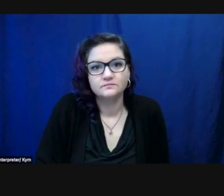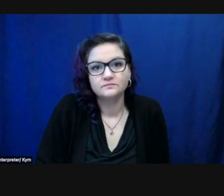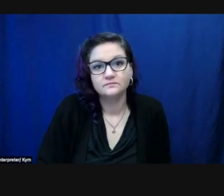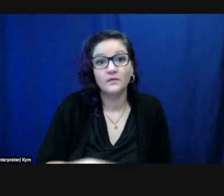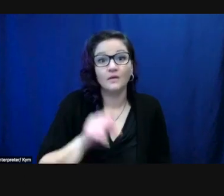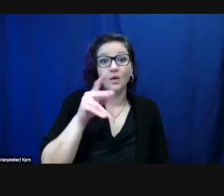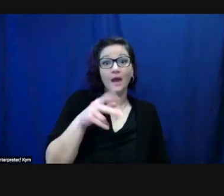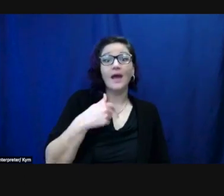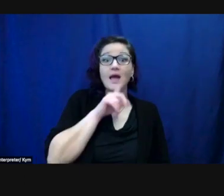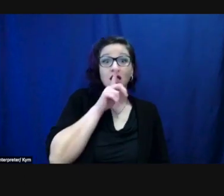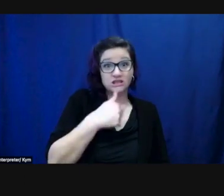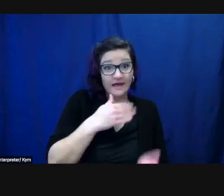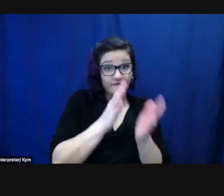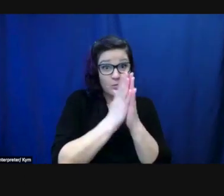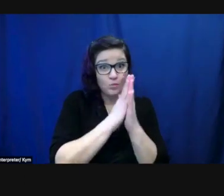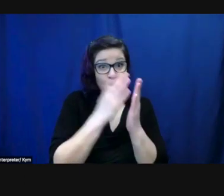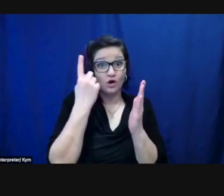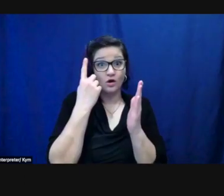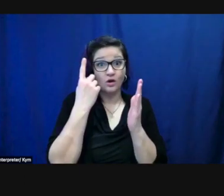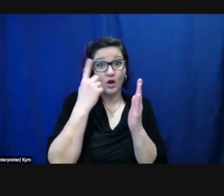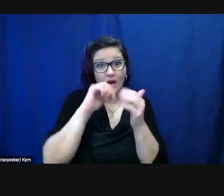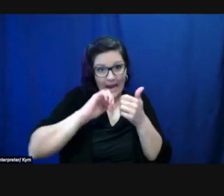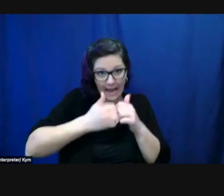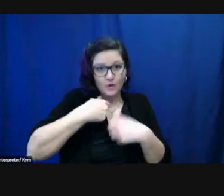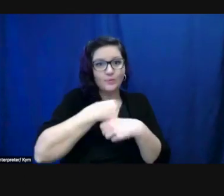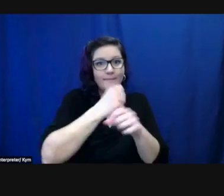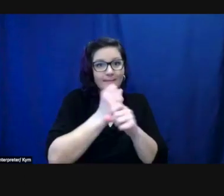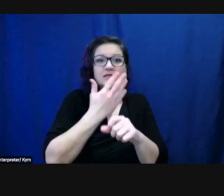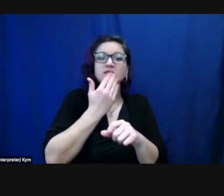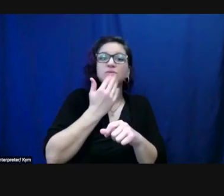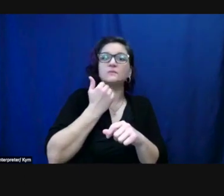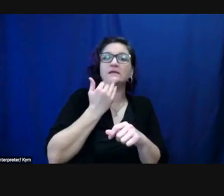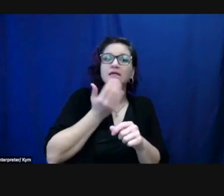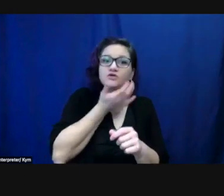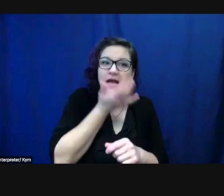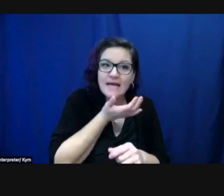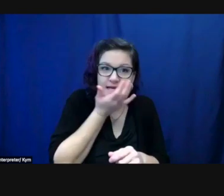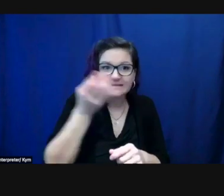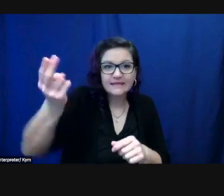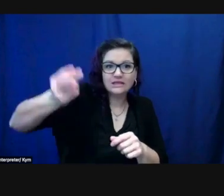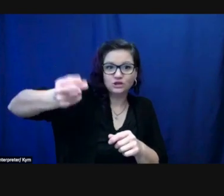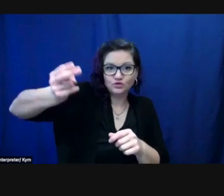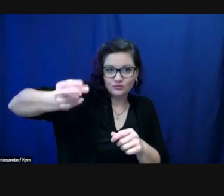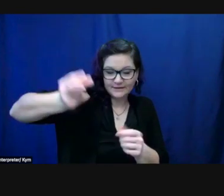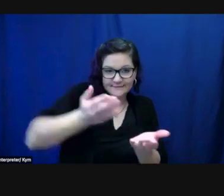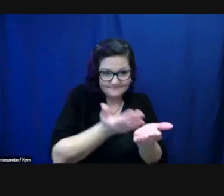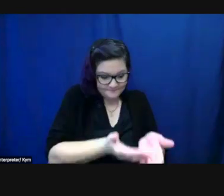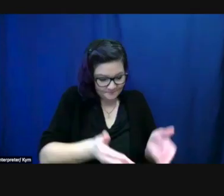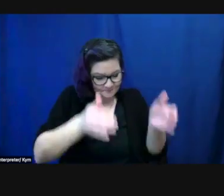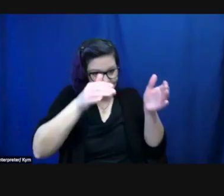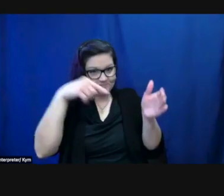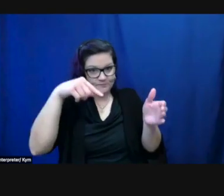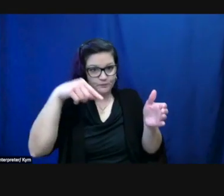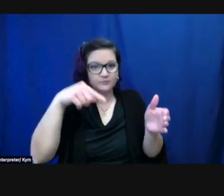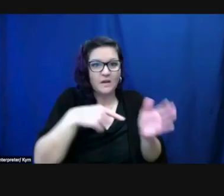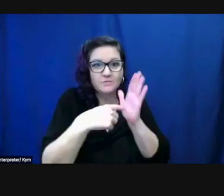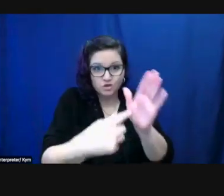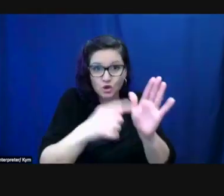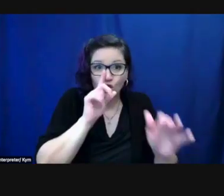I've actually got a book on sweet, how to make, this is the history of sweet grass baskets. Let me show you one.